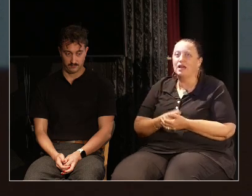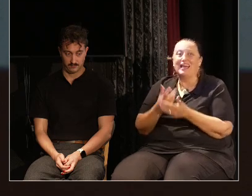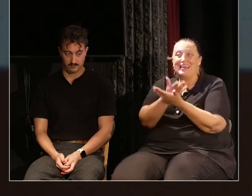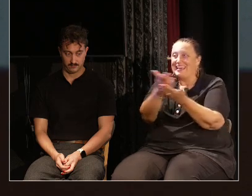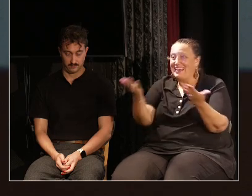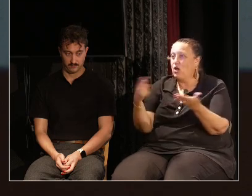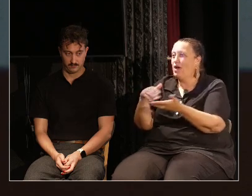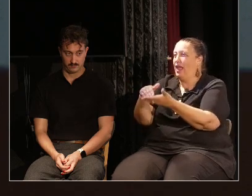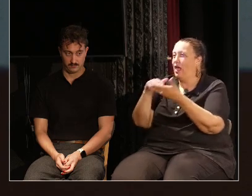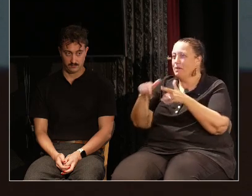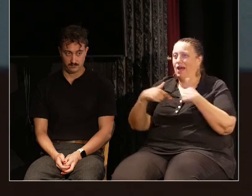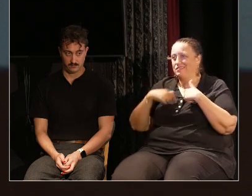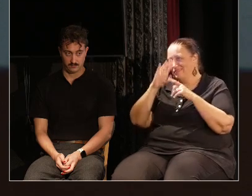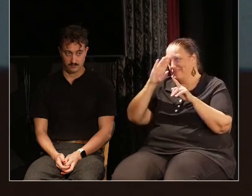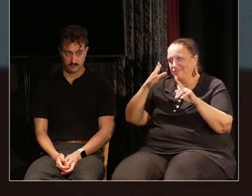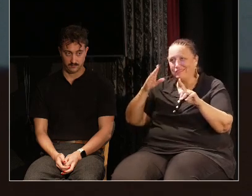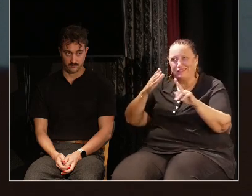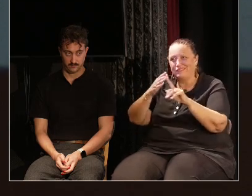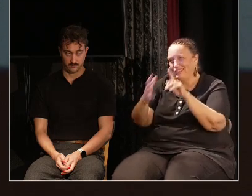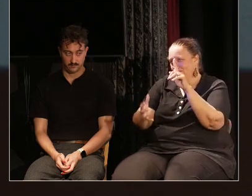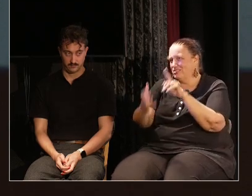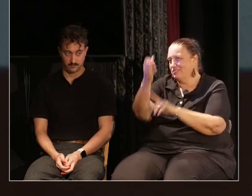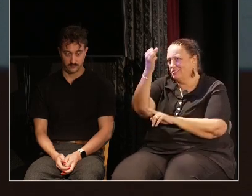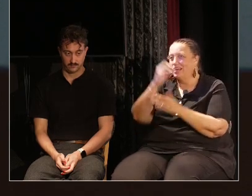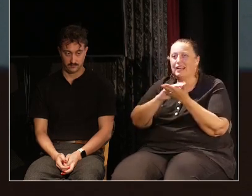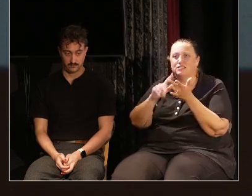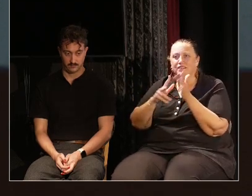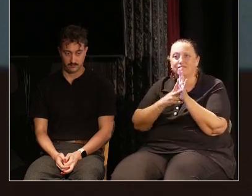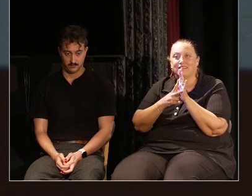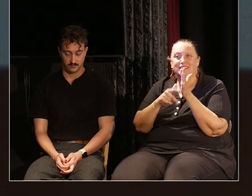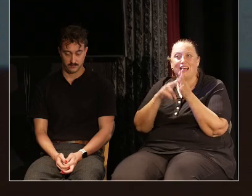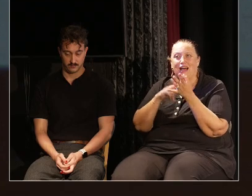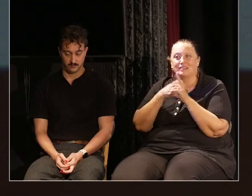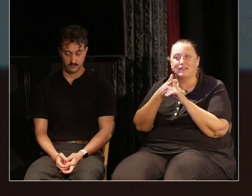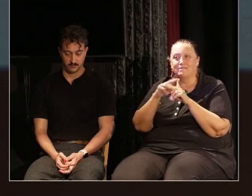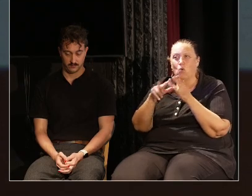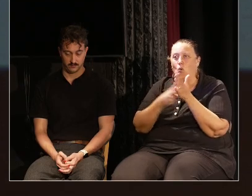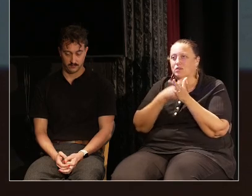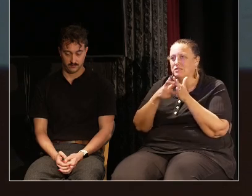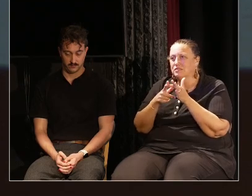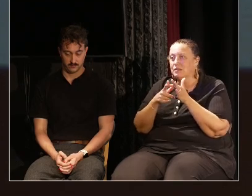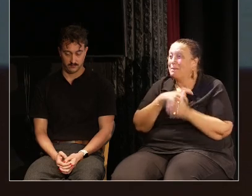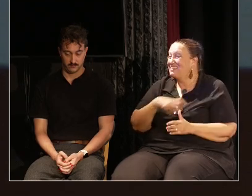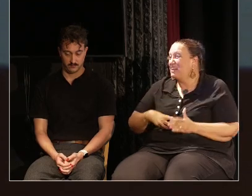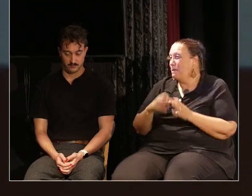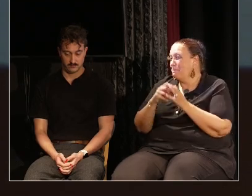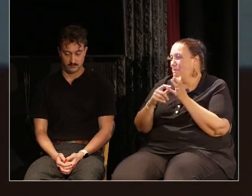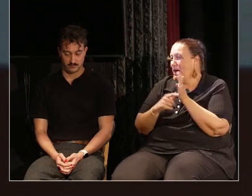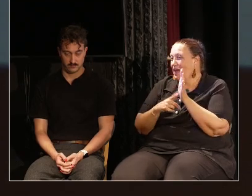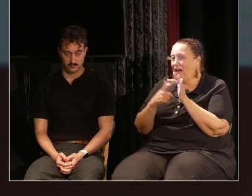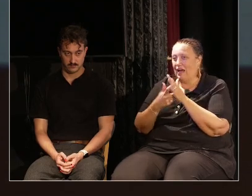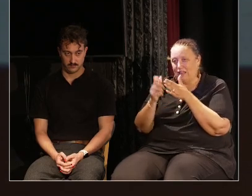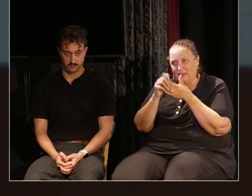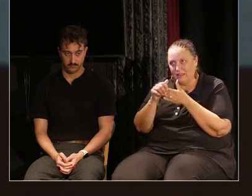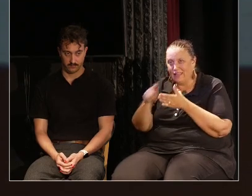are helping us get to that end goal. So obviously the HIV task force that, again, Minister Butler has led is doing